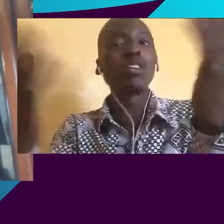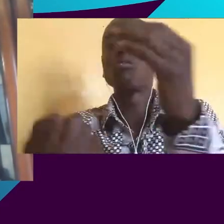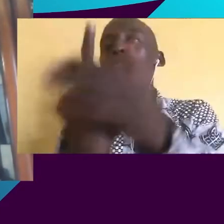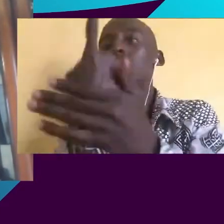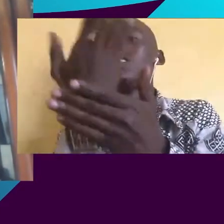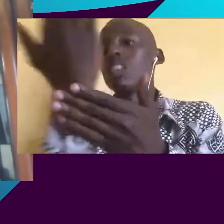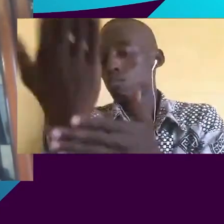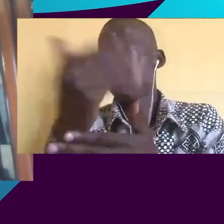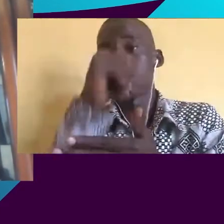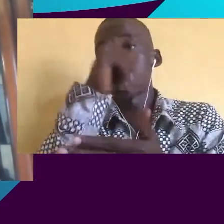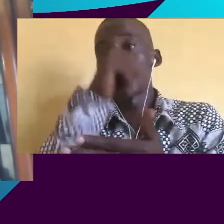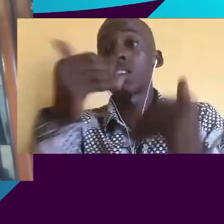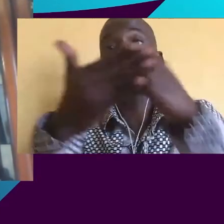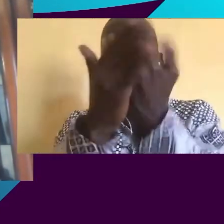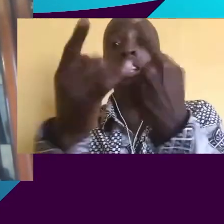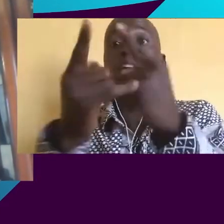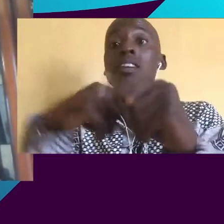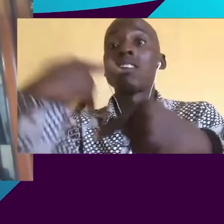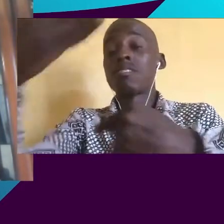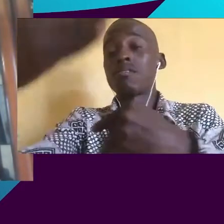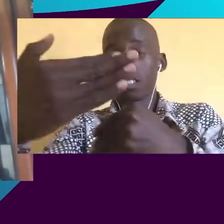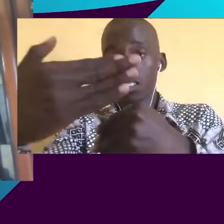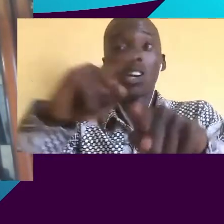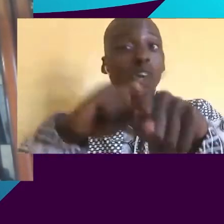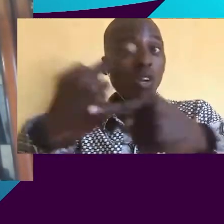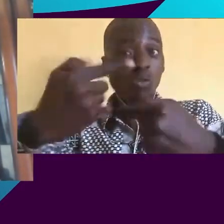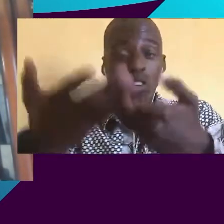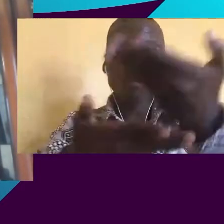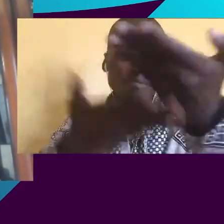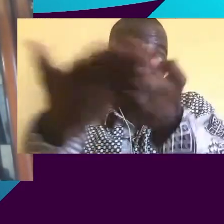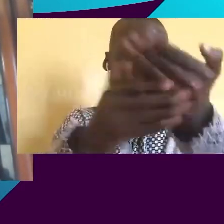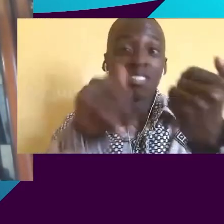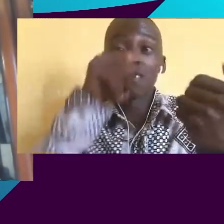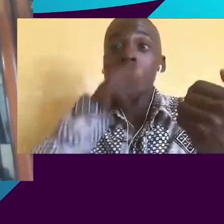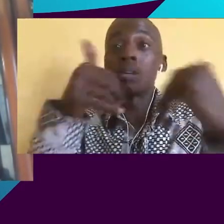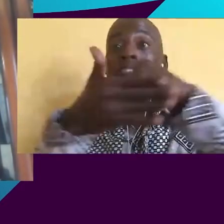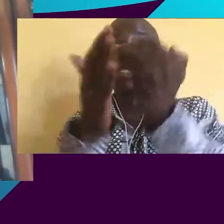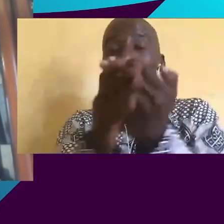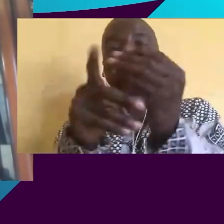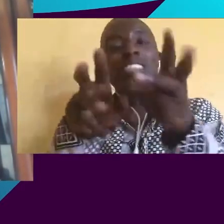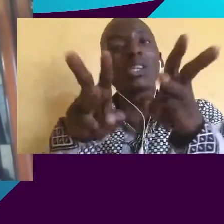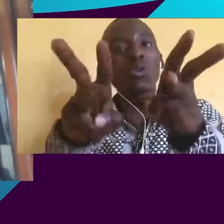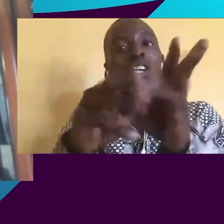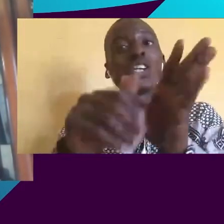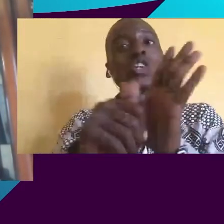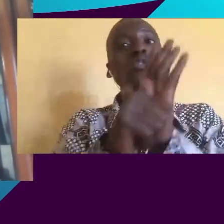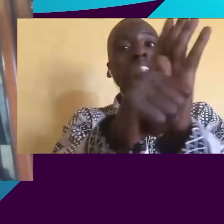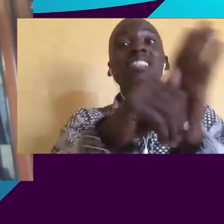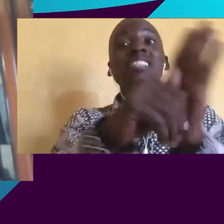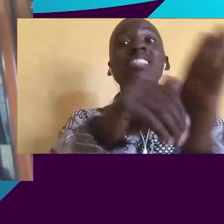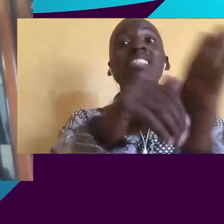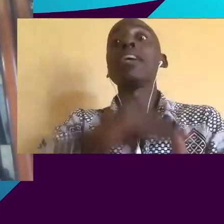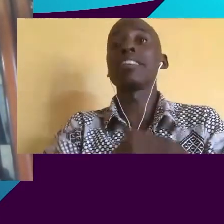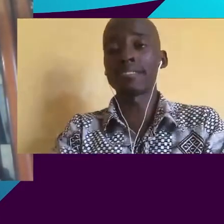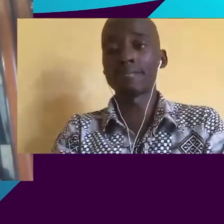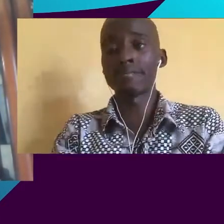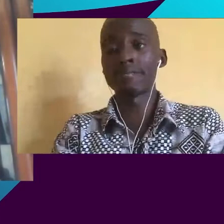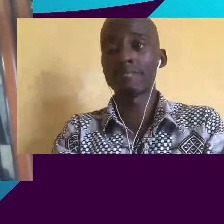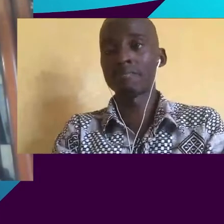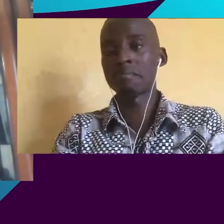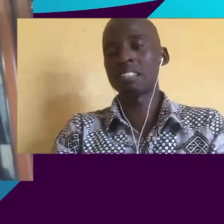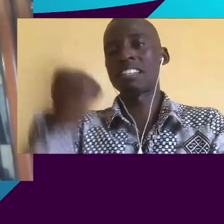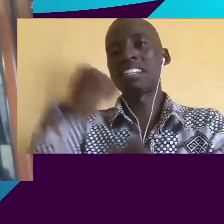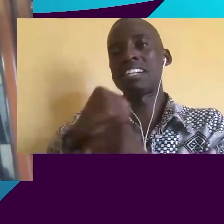half the time, when we are fronting them, there's a tendency to front the male as opposed to the women. This is